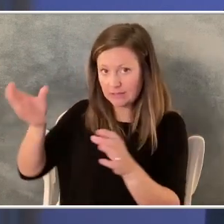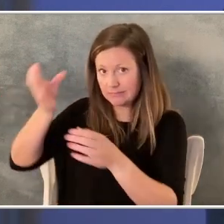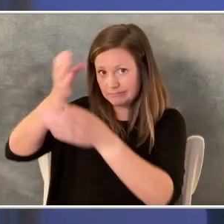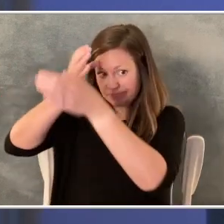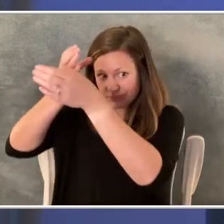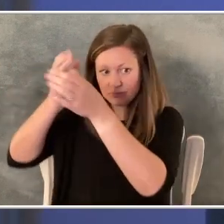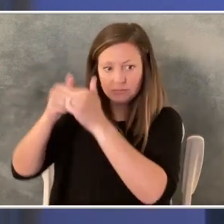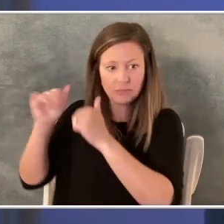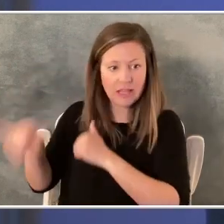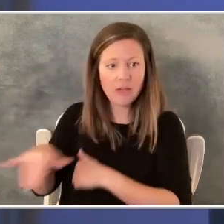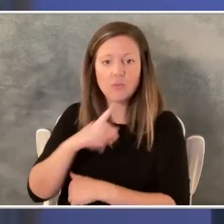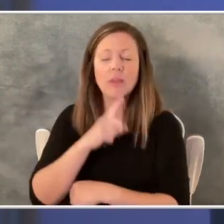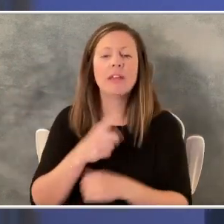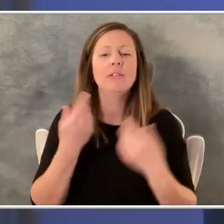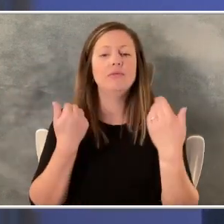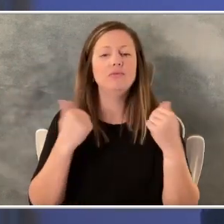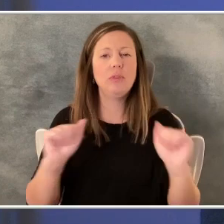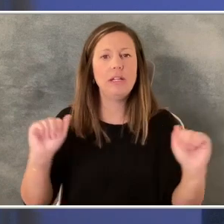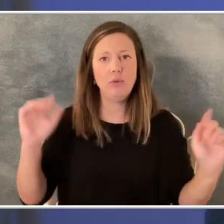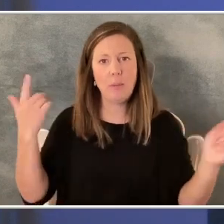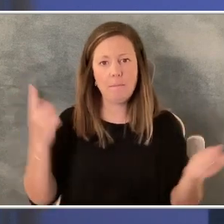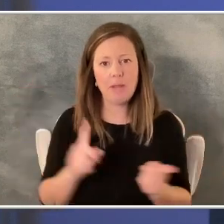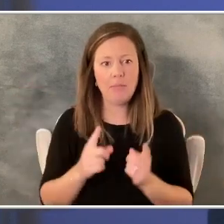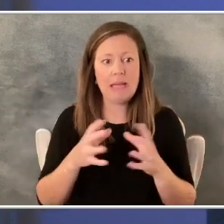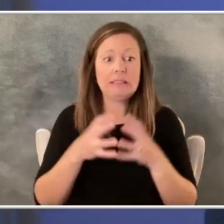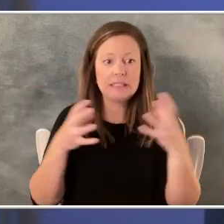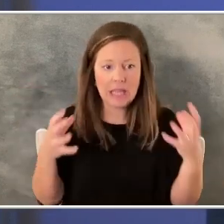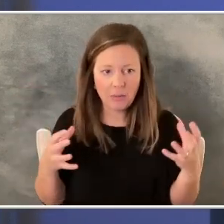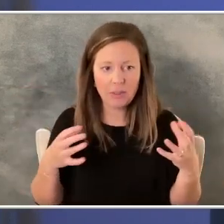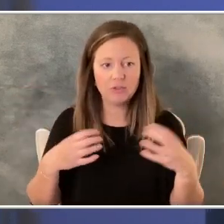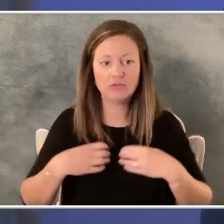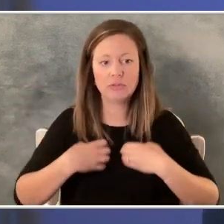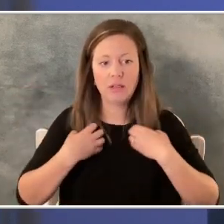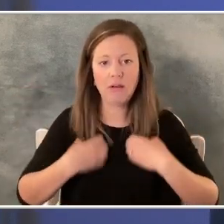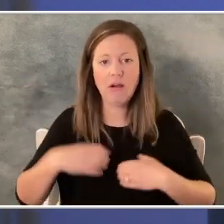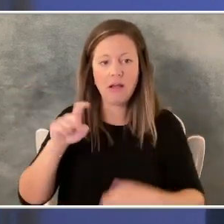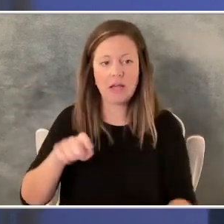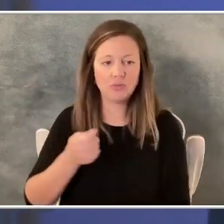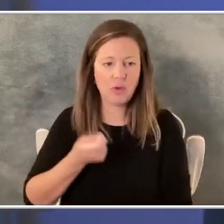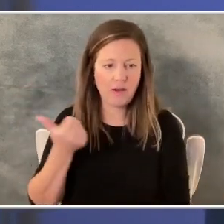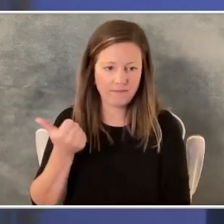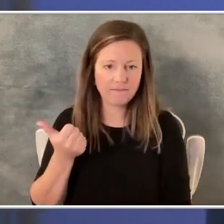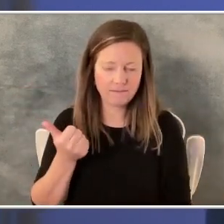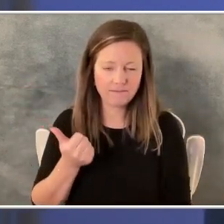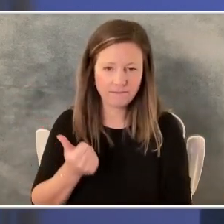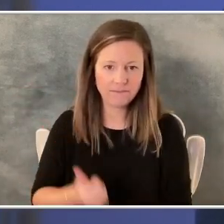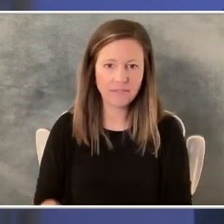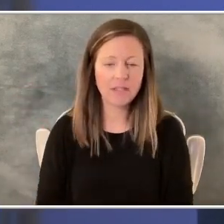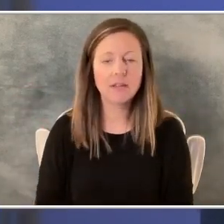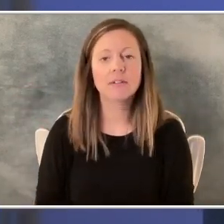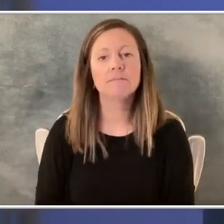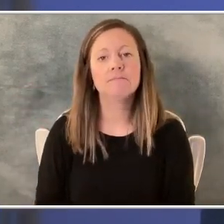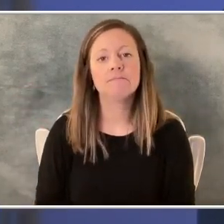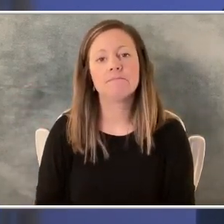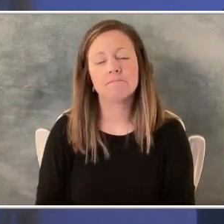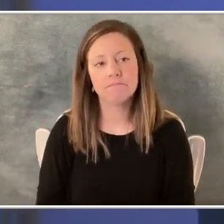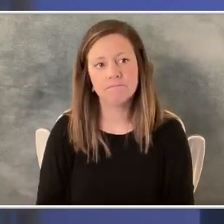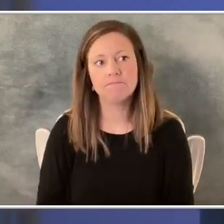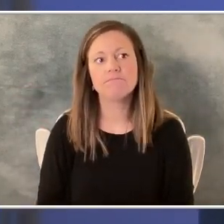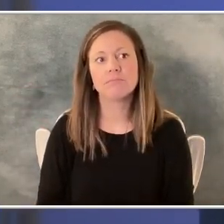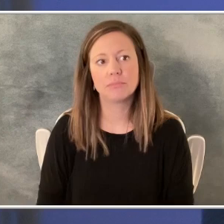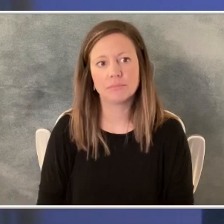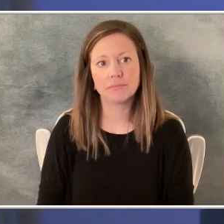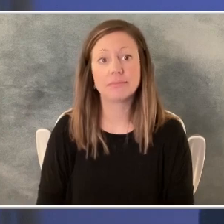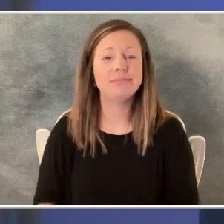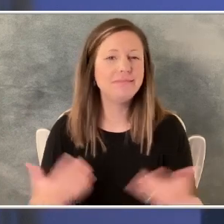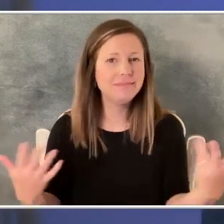minimize the amount of tissue that had to be taken so that I could, continue to function unimpaired and